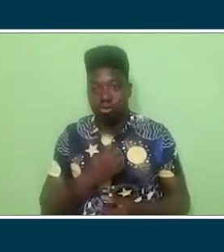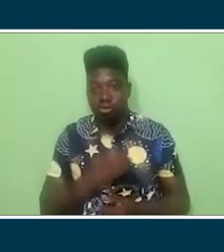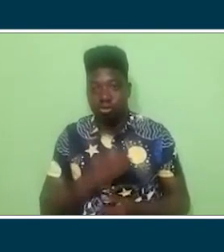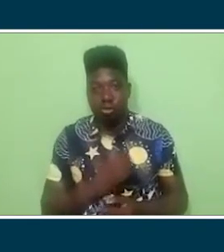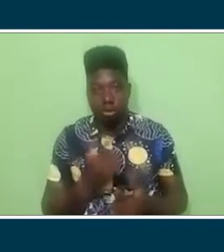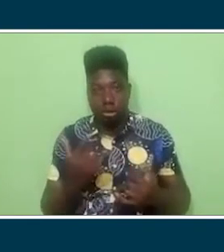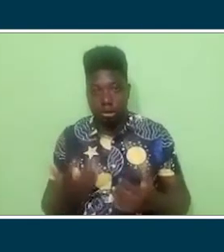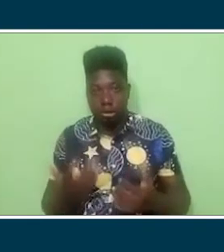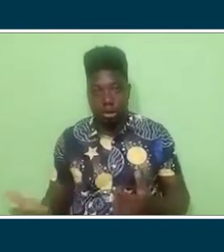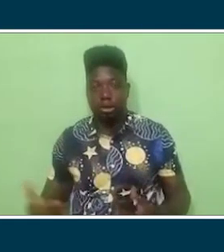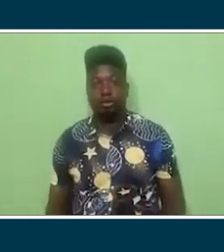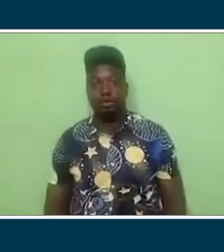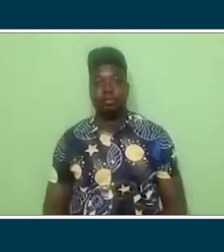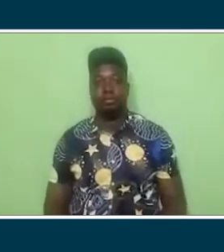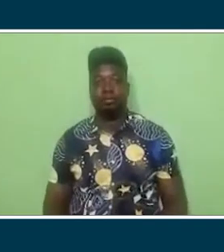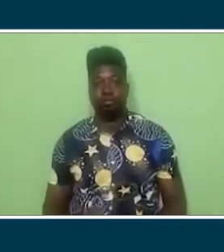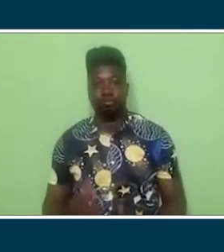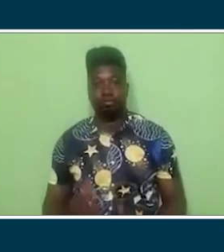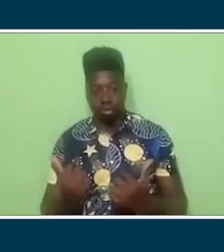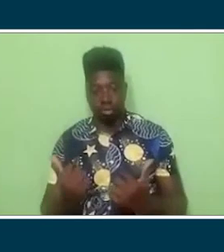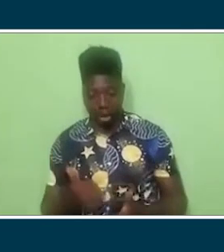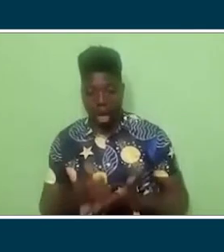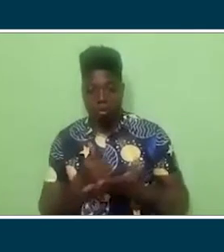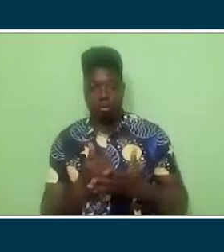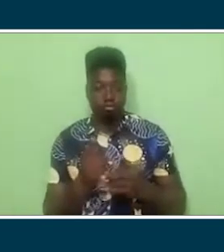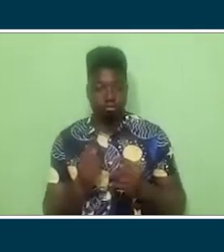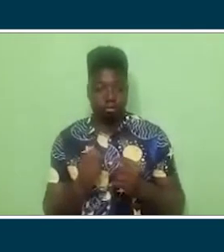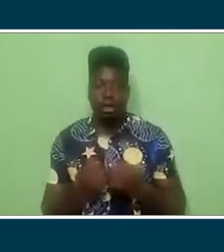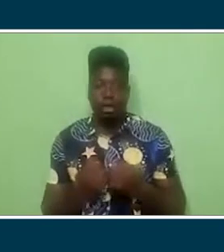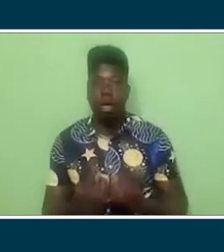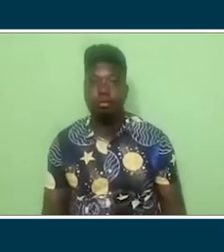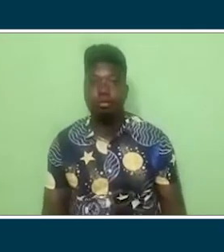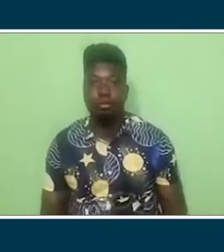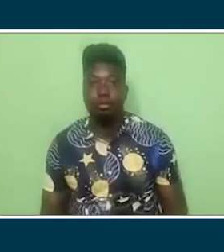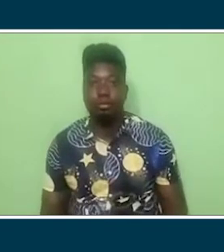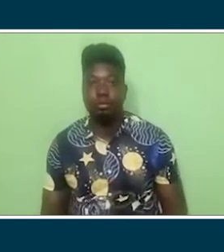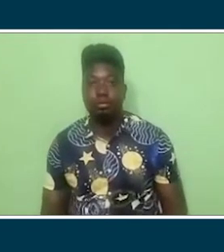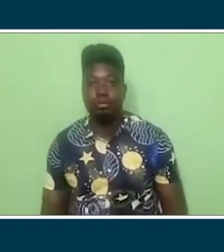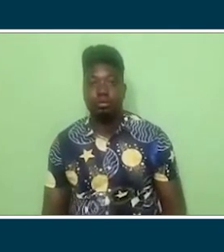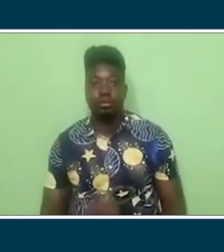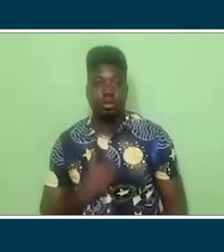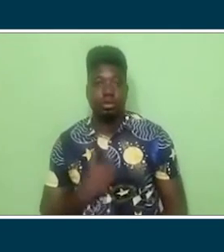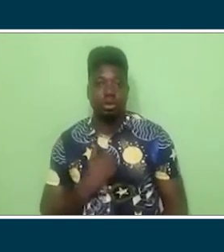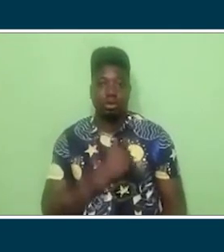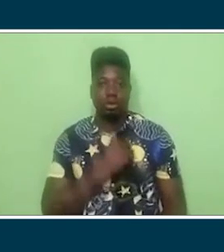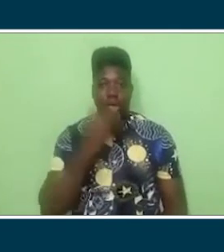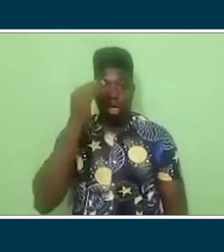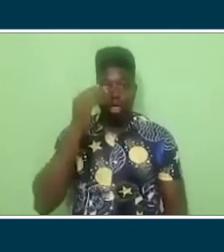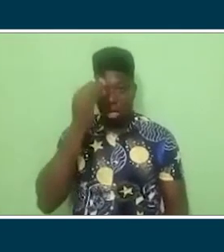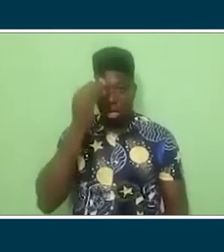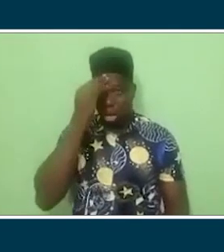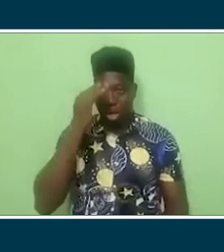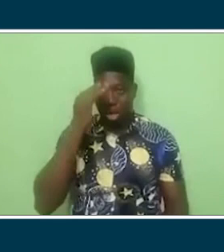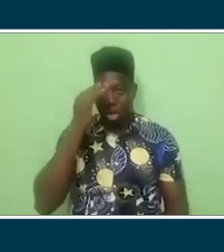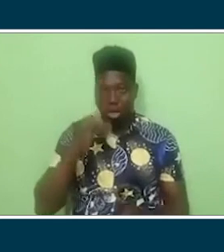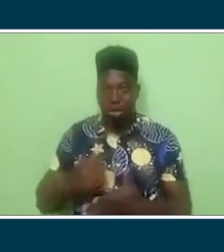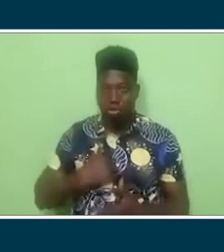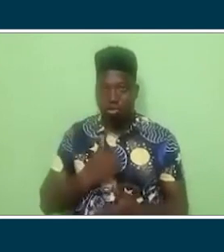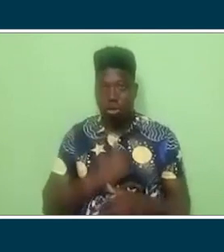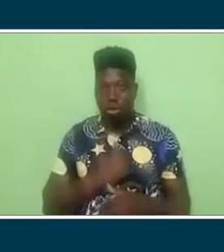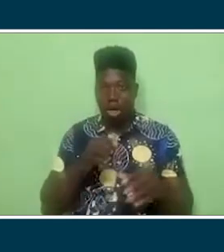us learn. Or we know that we did harm.